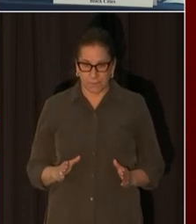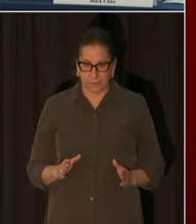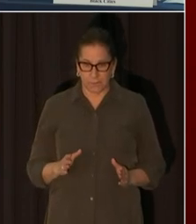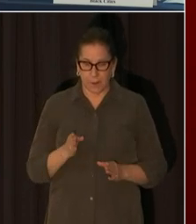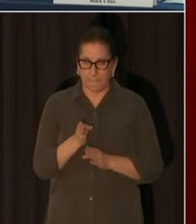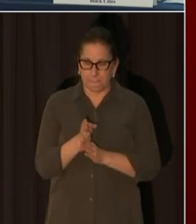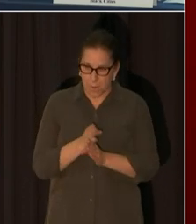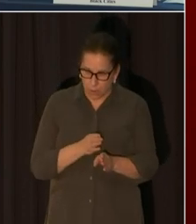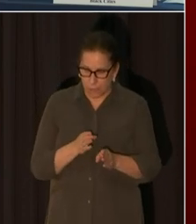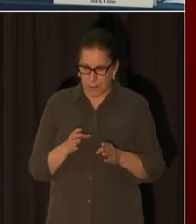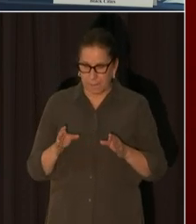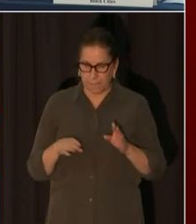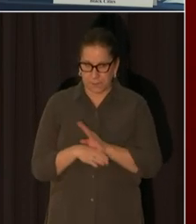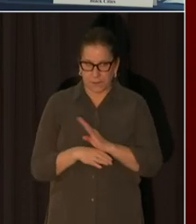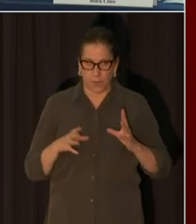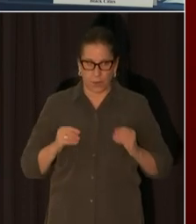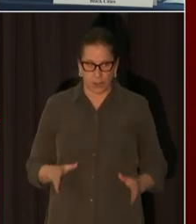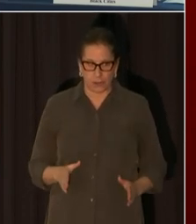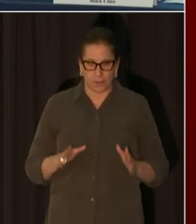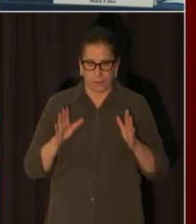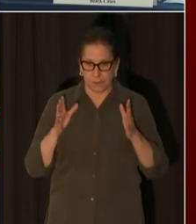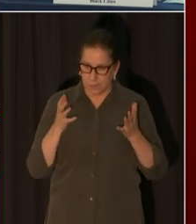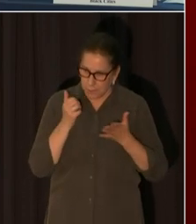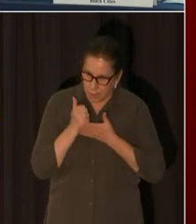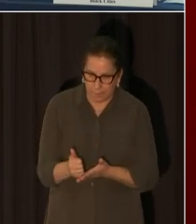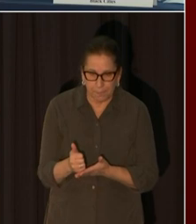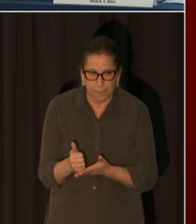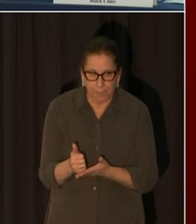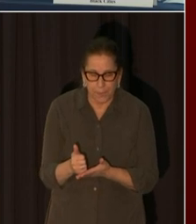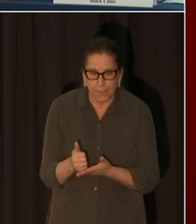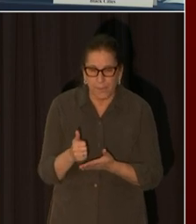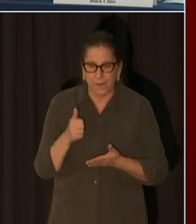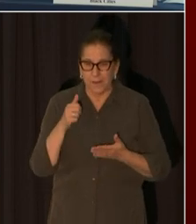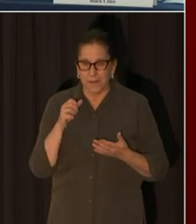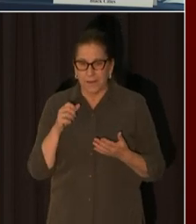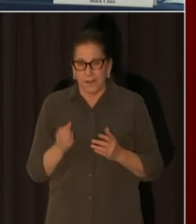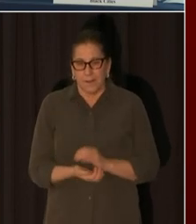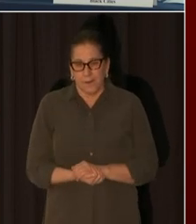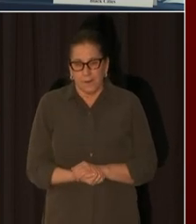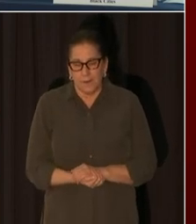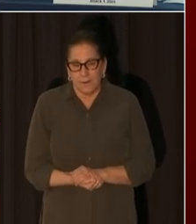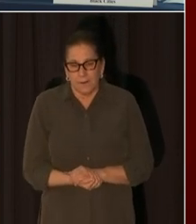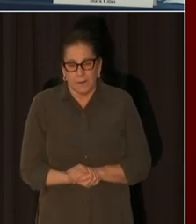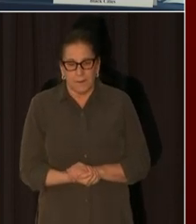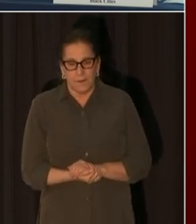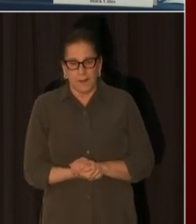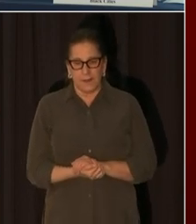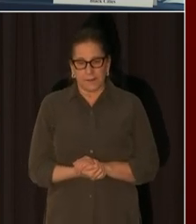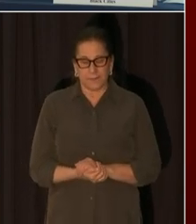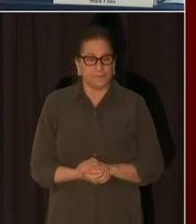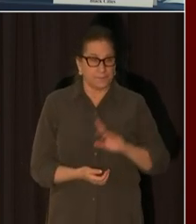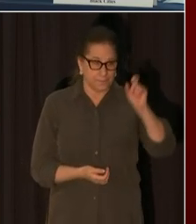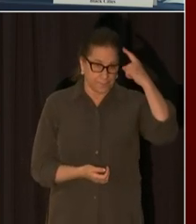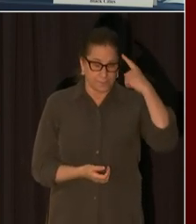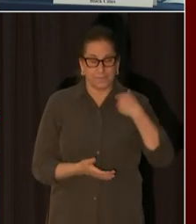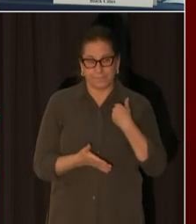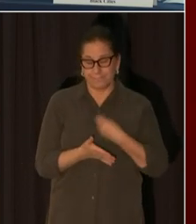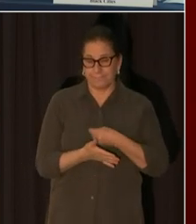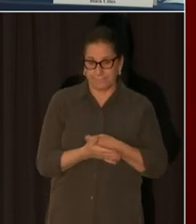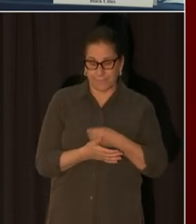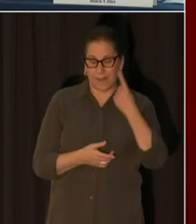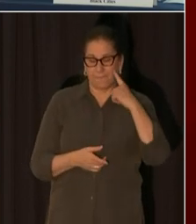fund managers. Municipal governments control large sums of capital in the form of pensions and for public employee groups